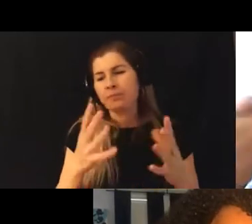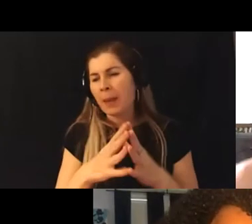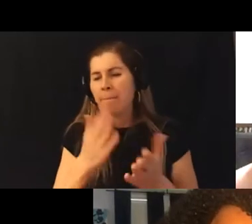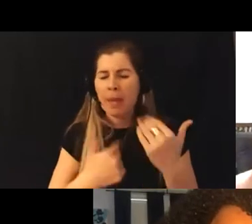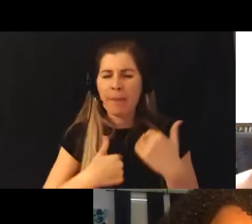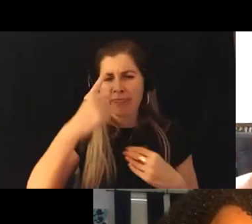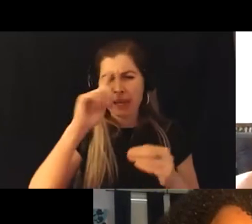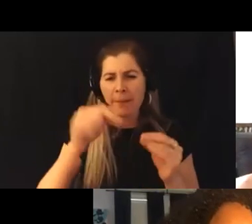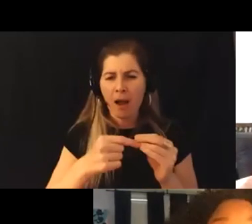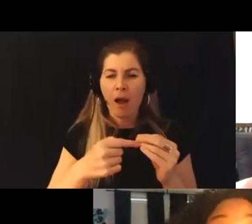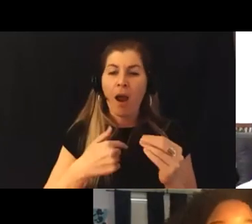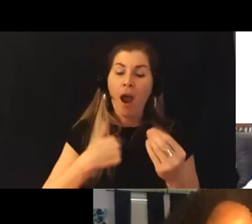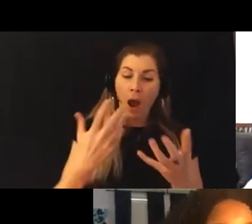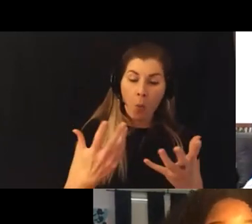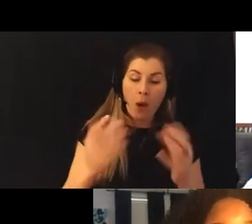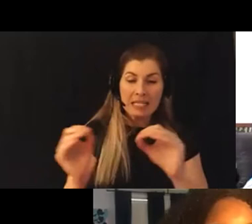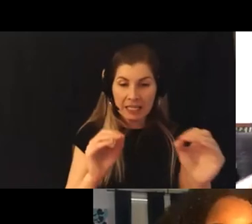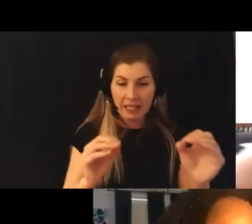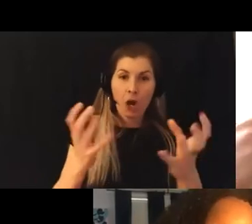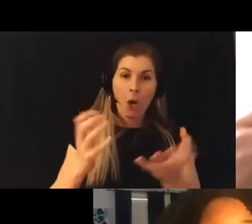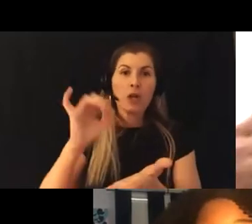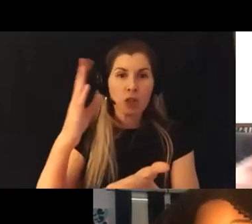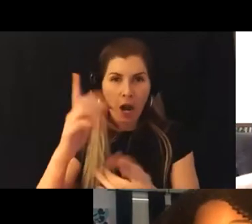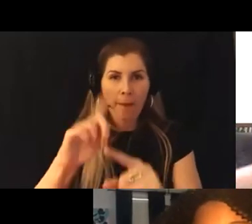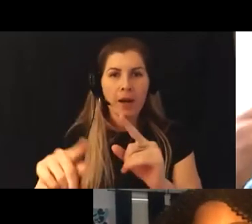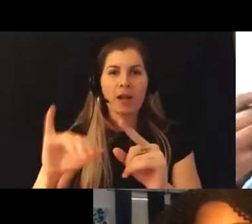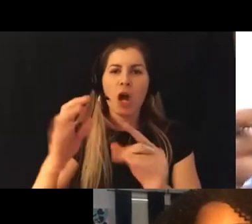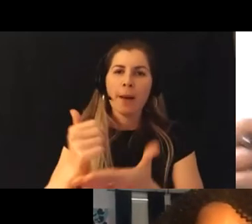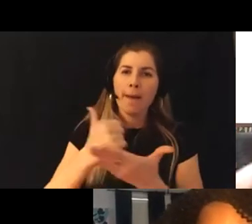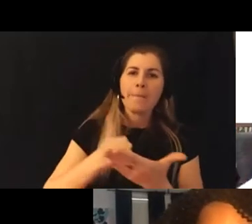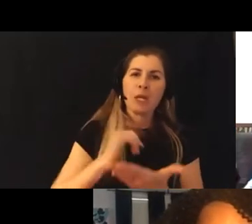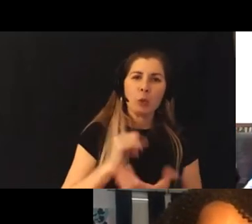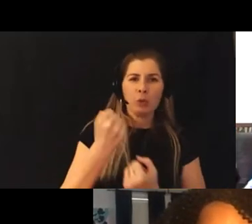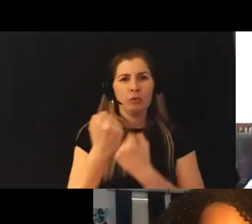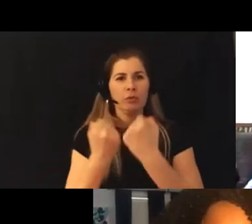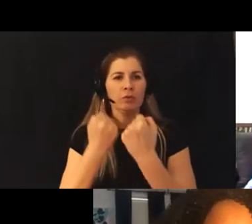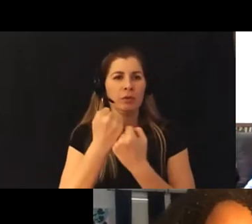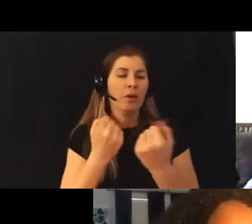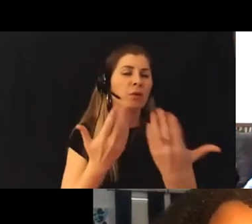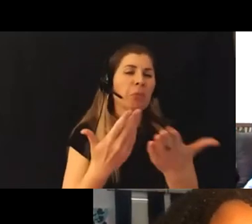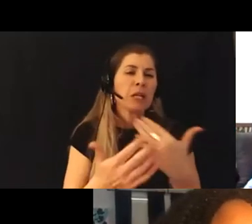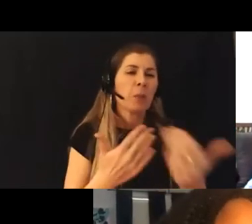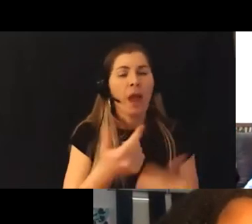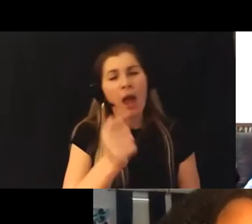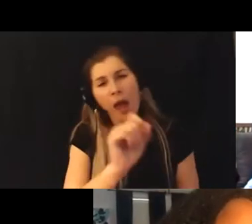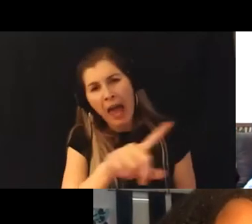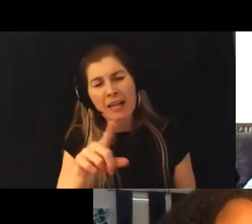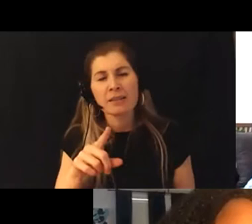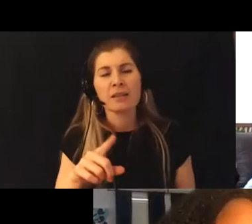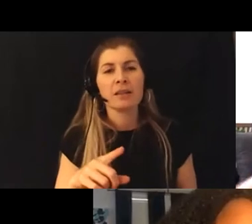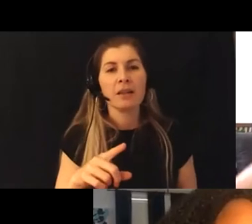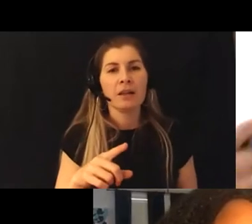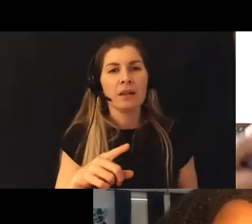job, but what the job can do for me, right? So can we have a discussion, and the question is up for anyone, about